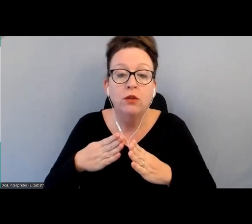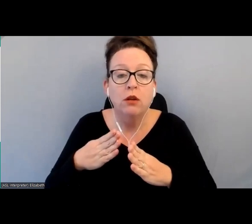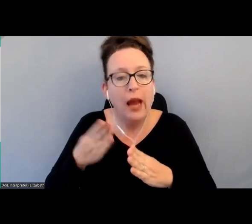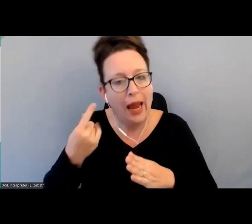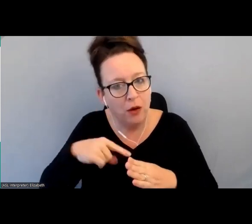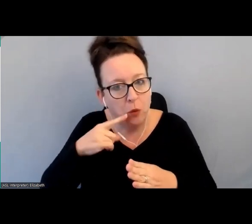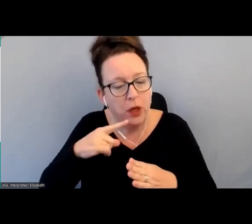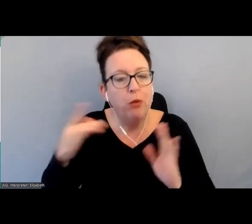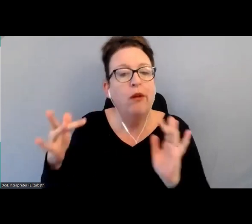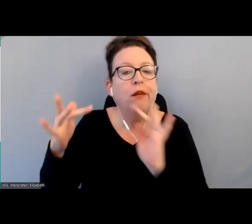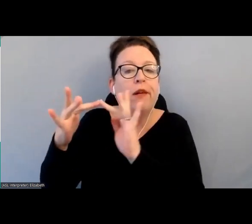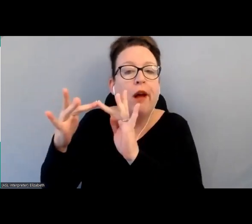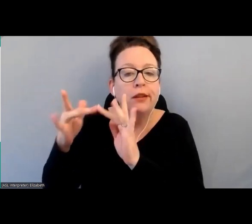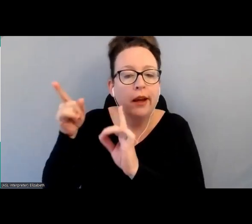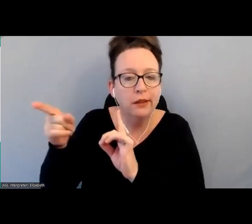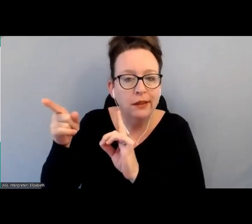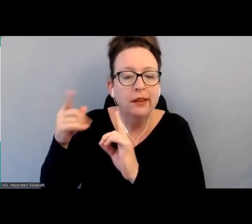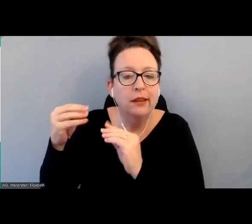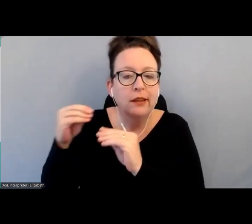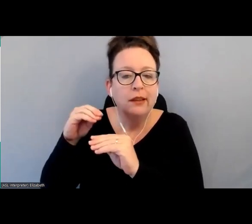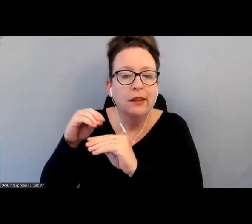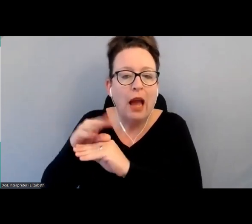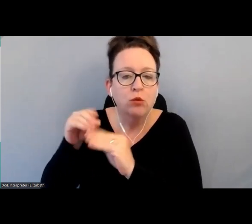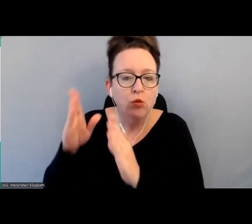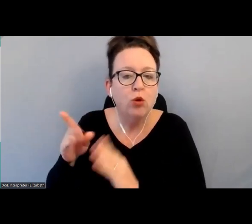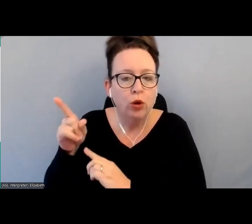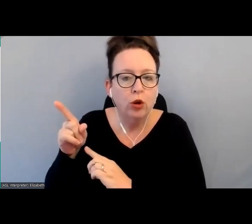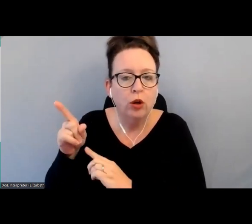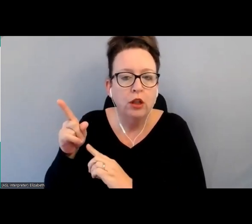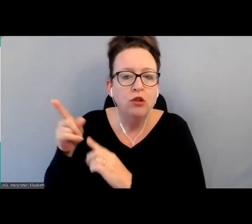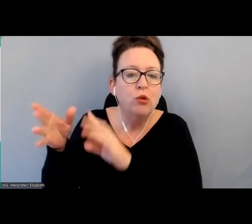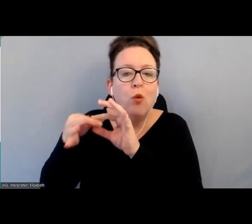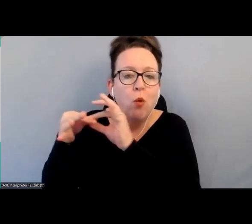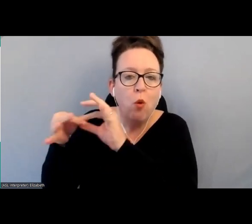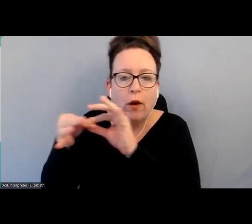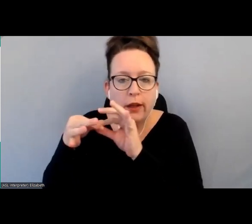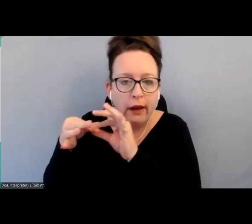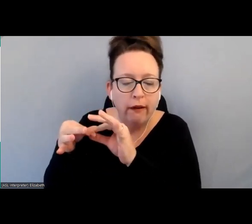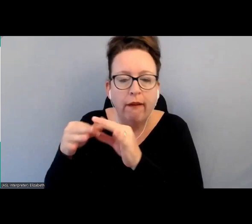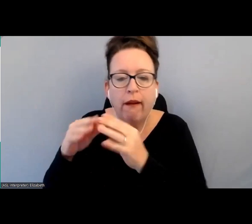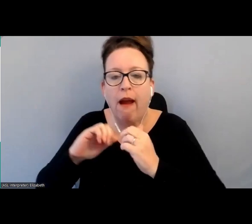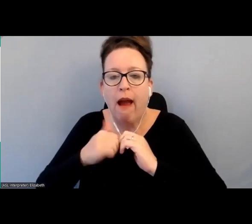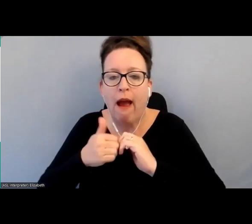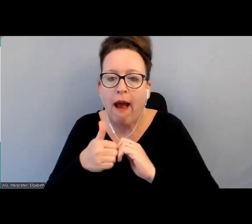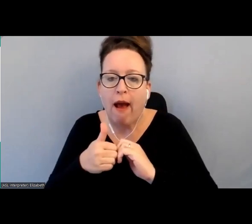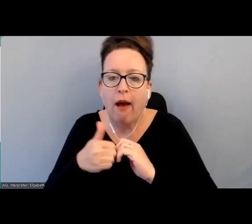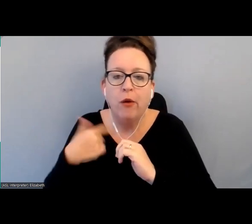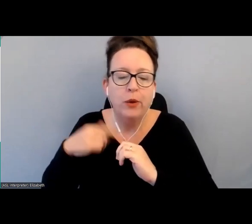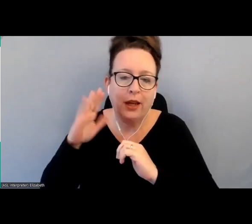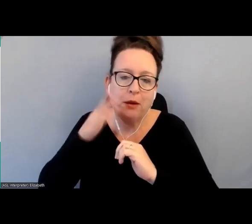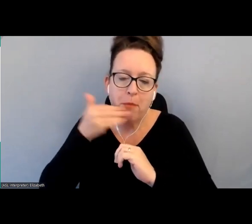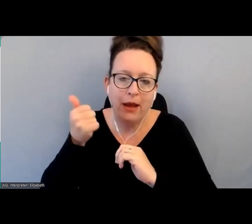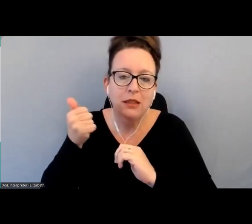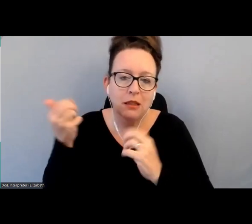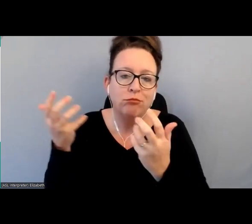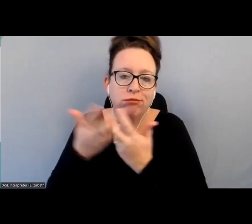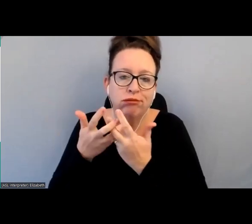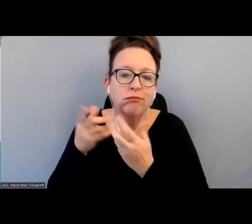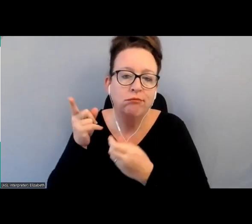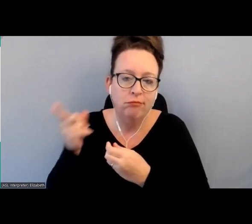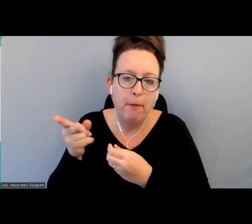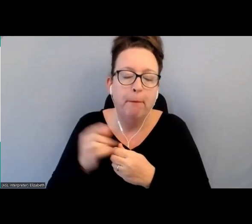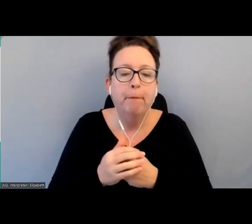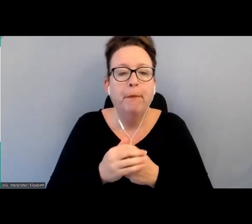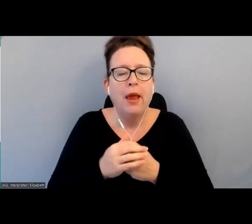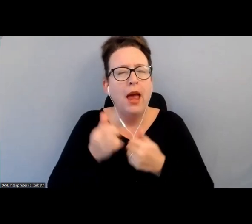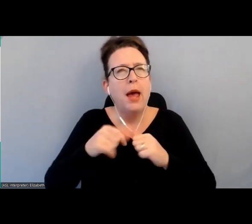talk to the vocational rehabilitation counselor to coordinate, you know, how we can best serve them. I'm trying to